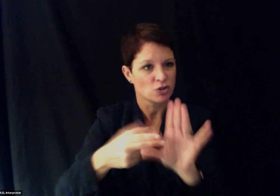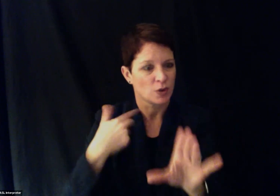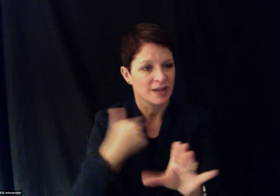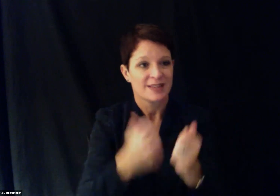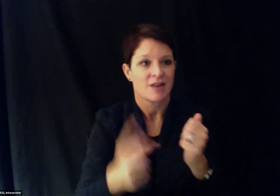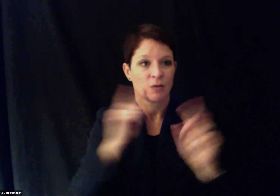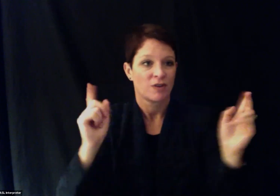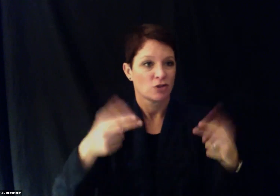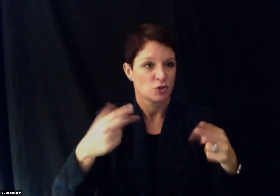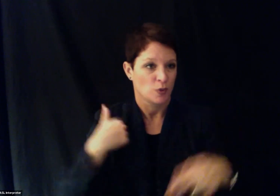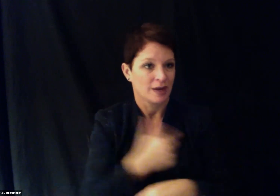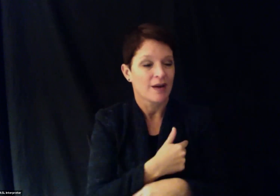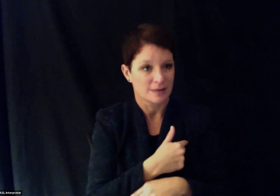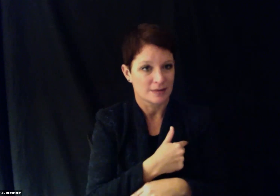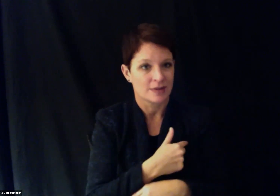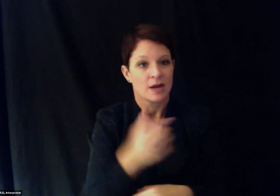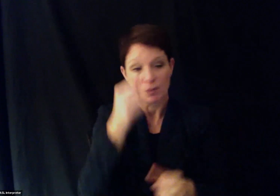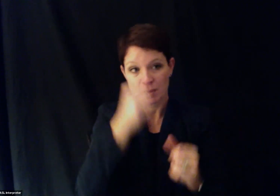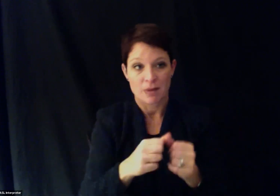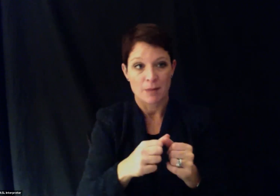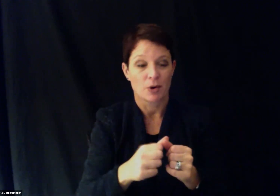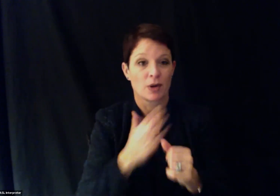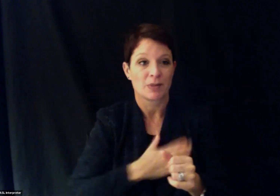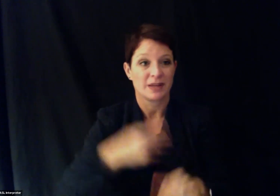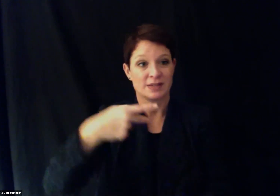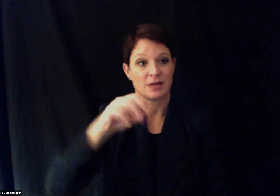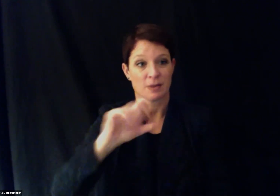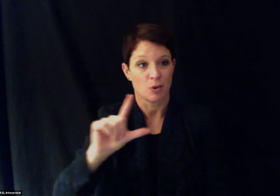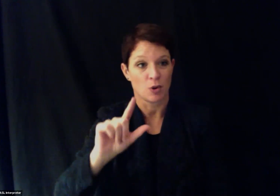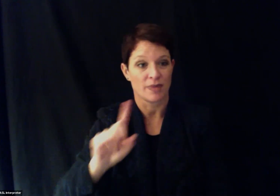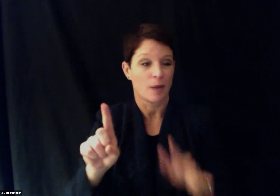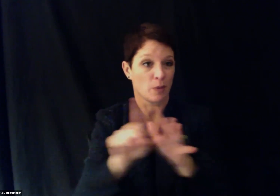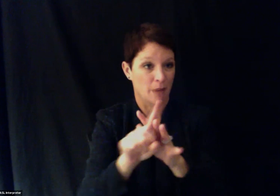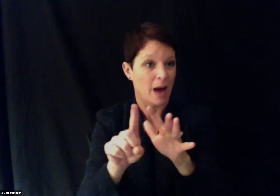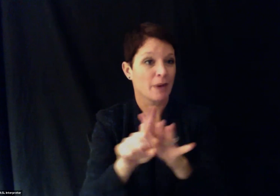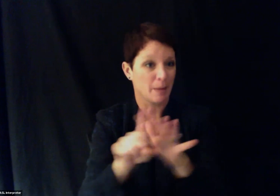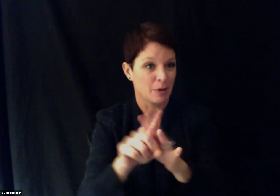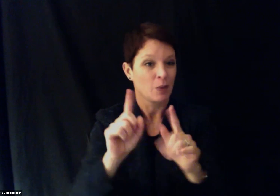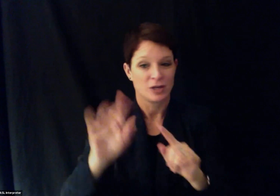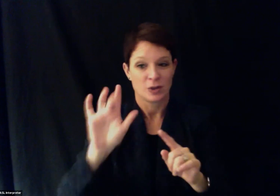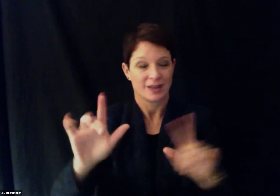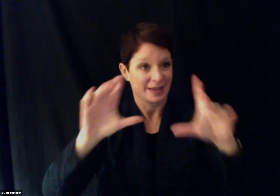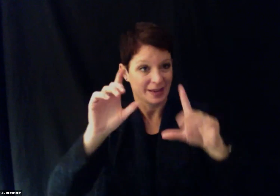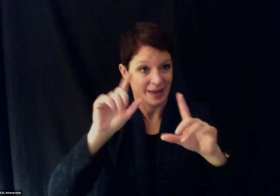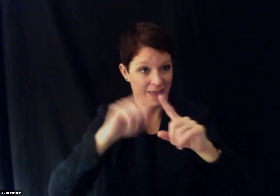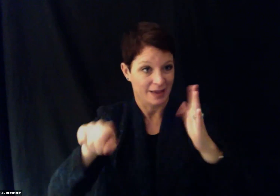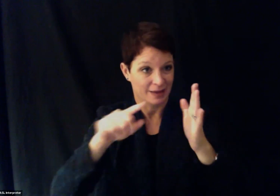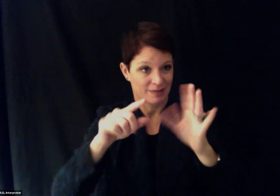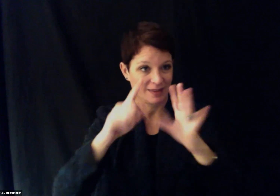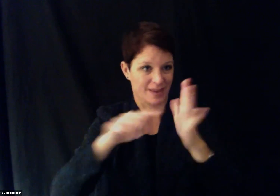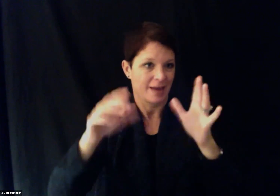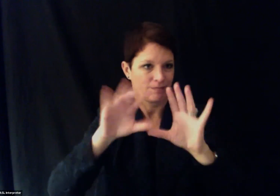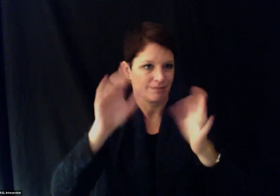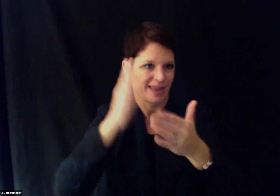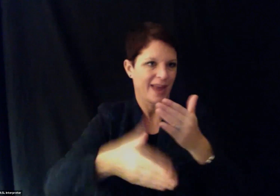for attending. And please remember to fill out that poll that will pop up once you end the session, and then also just look out for our